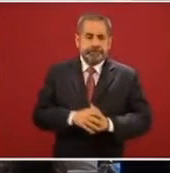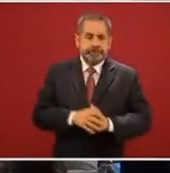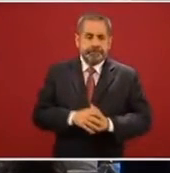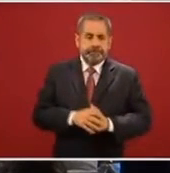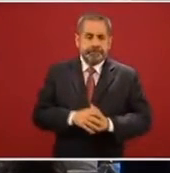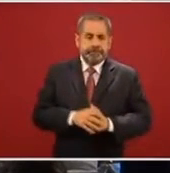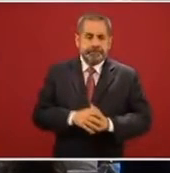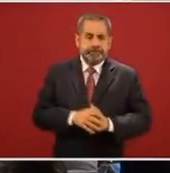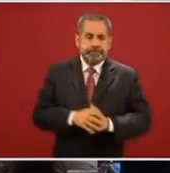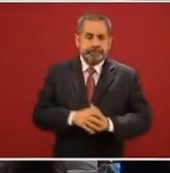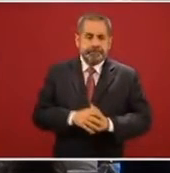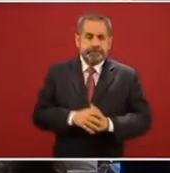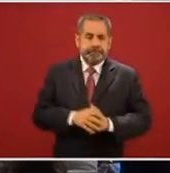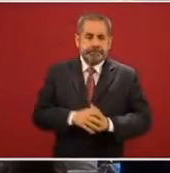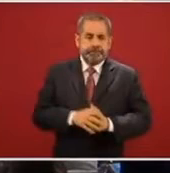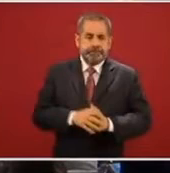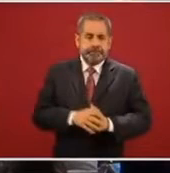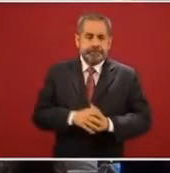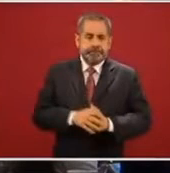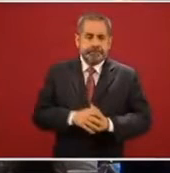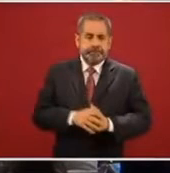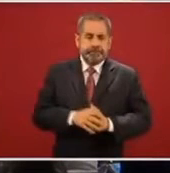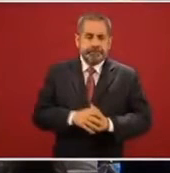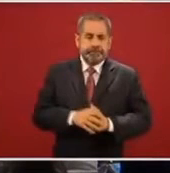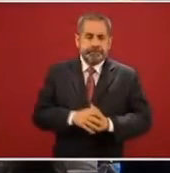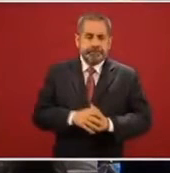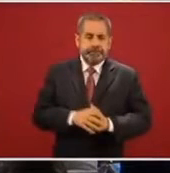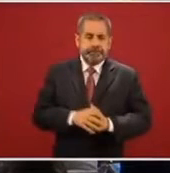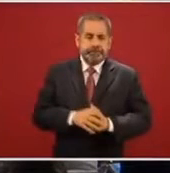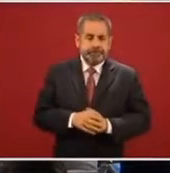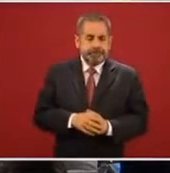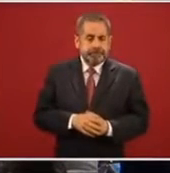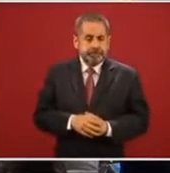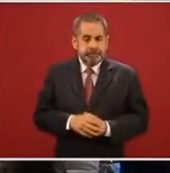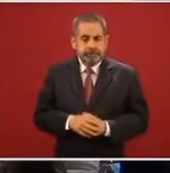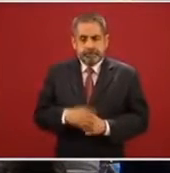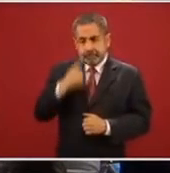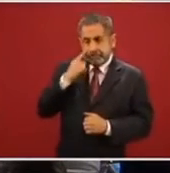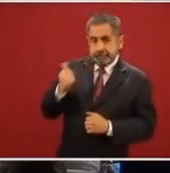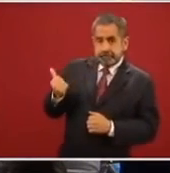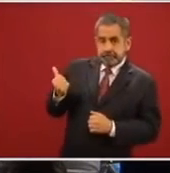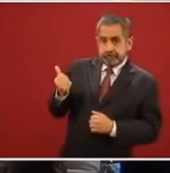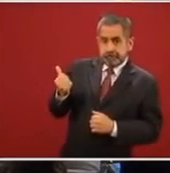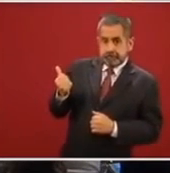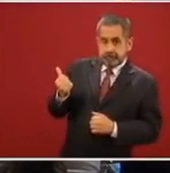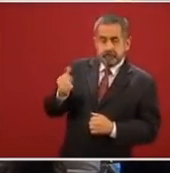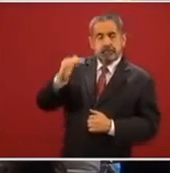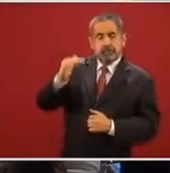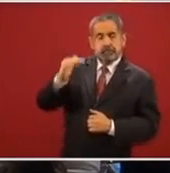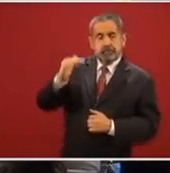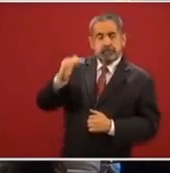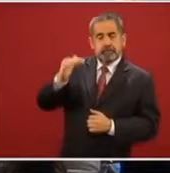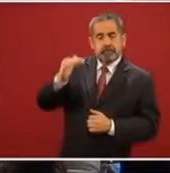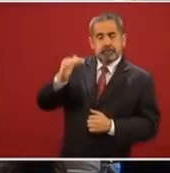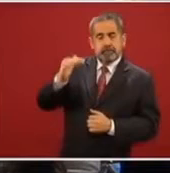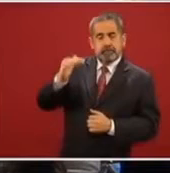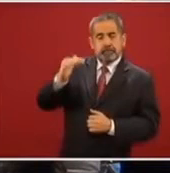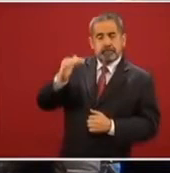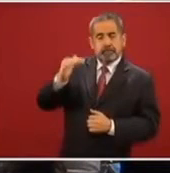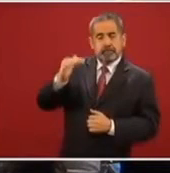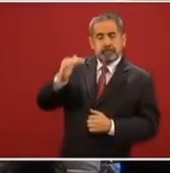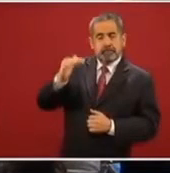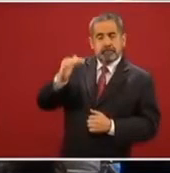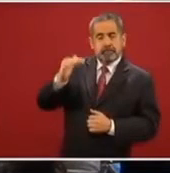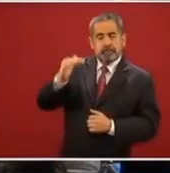es The cipher you see below, or the number you see below, el número muy desafortunado is the number that